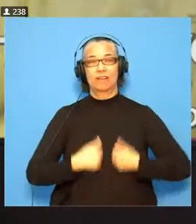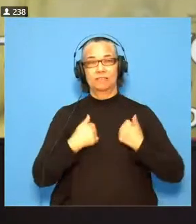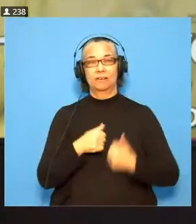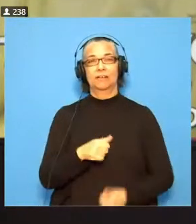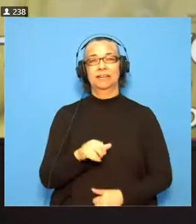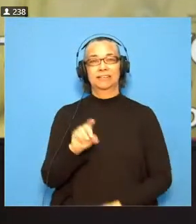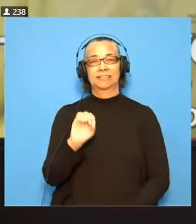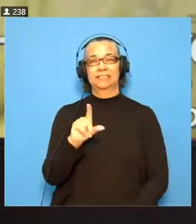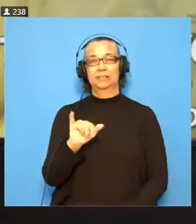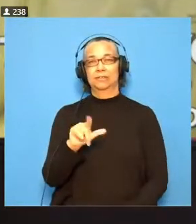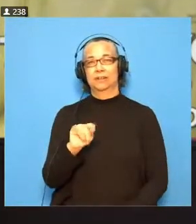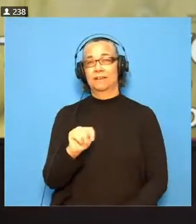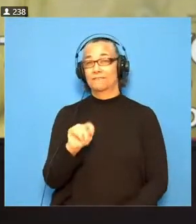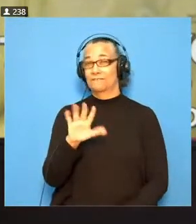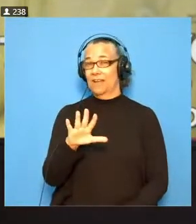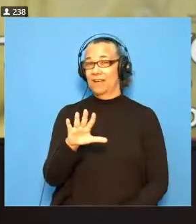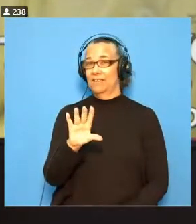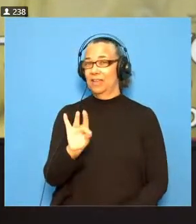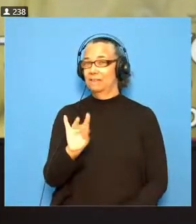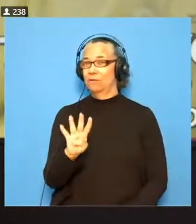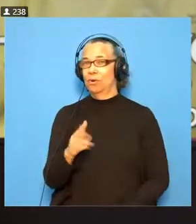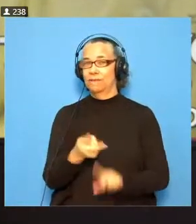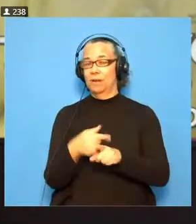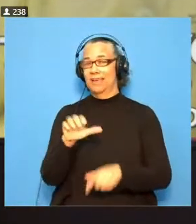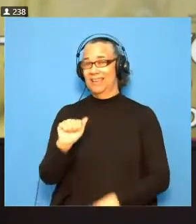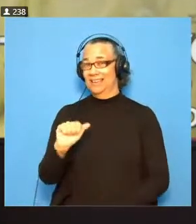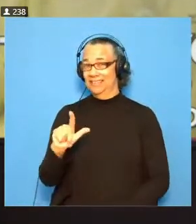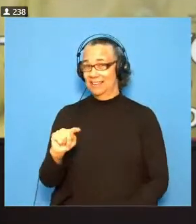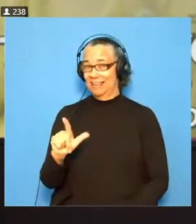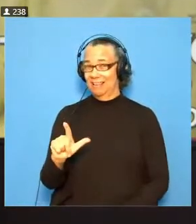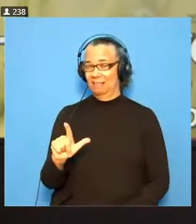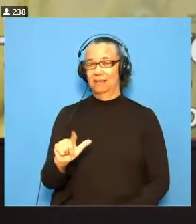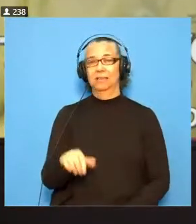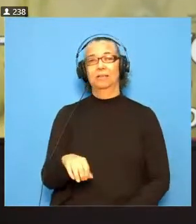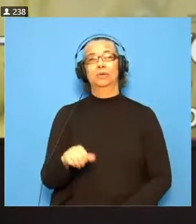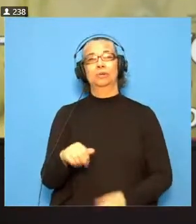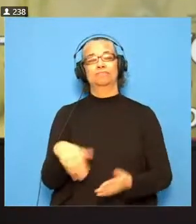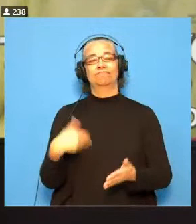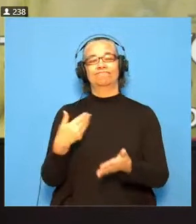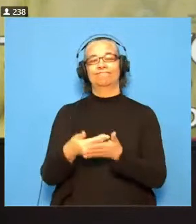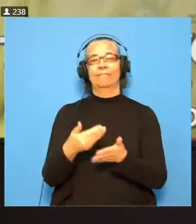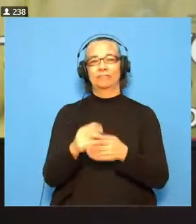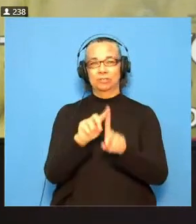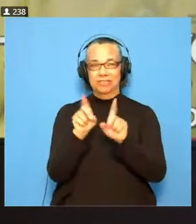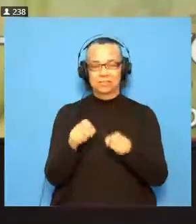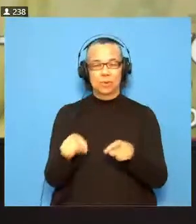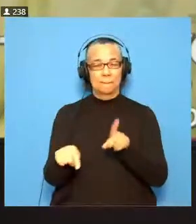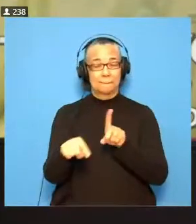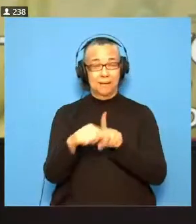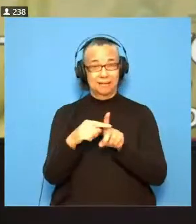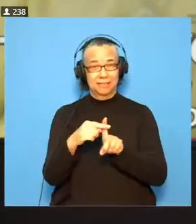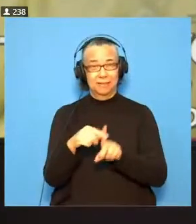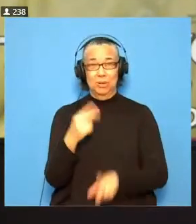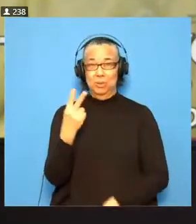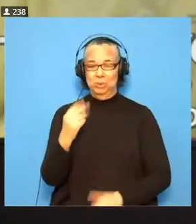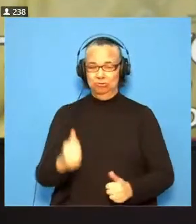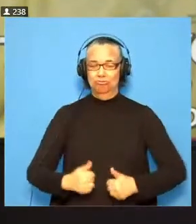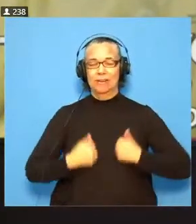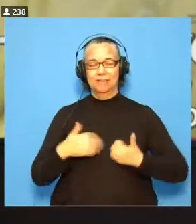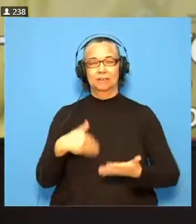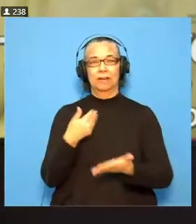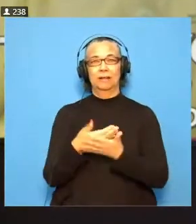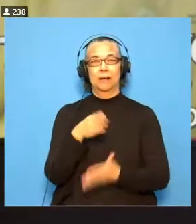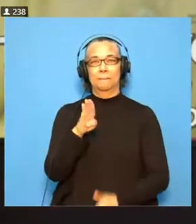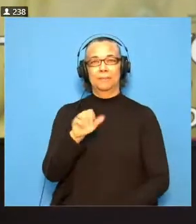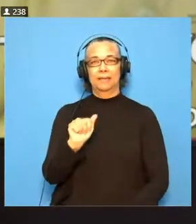from Atlanta on the 3rd of January 2021 and tested positive on their arrival test. 2 residents who arrived on BA's